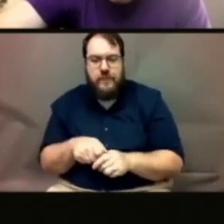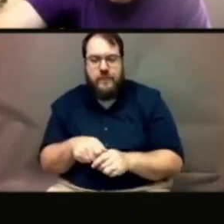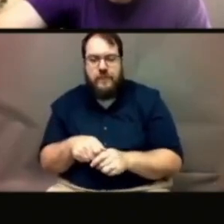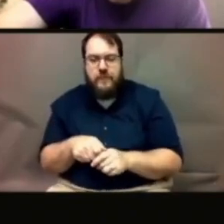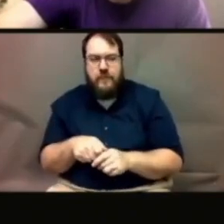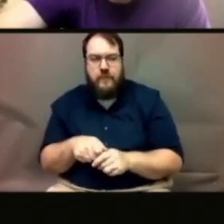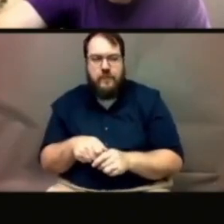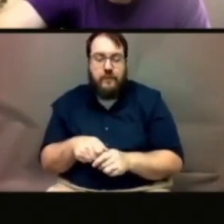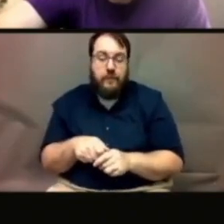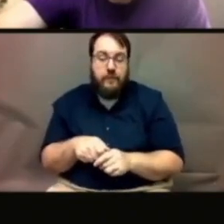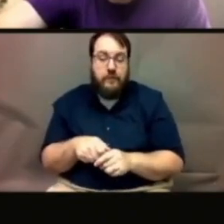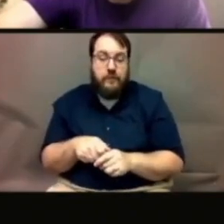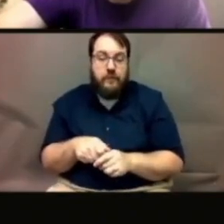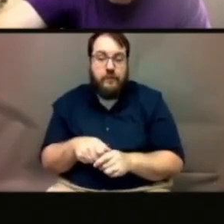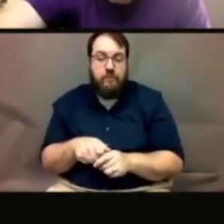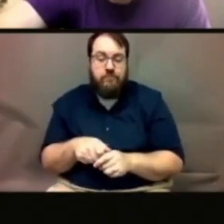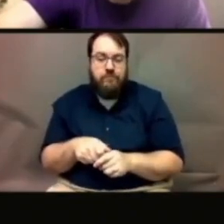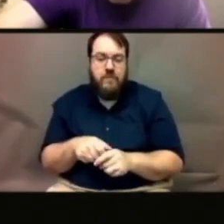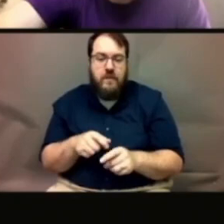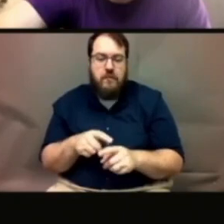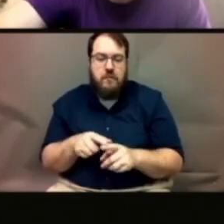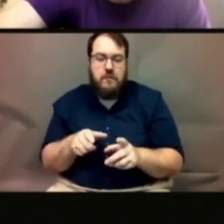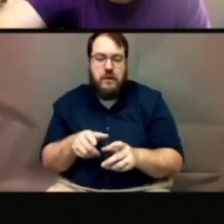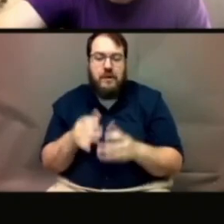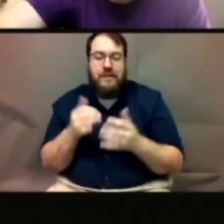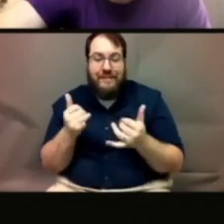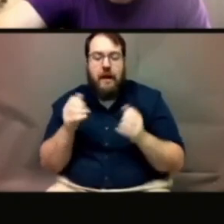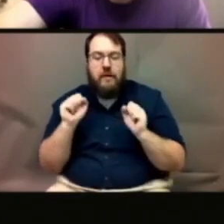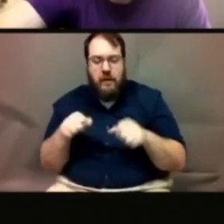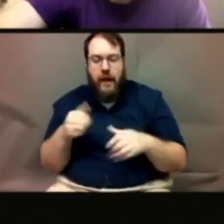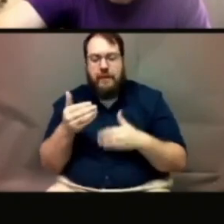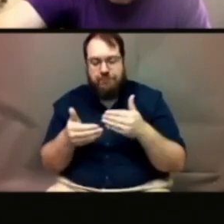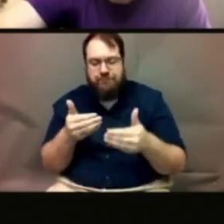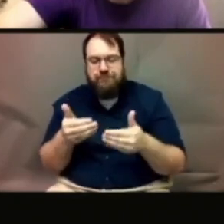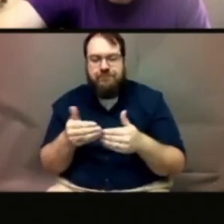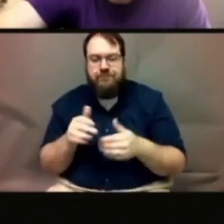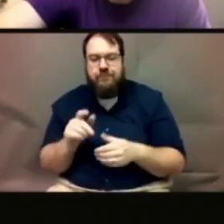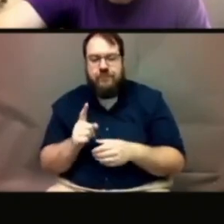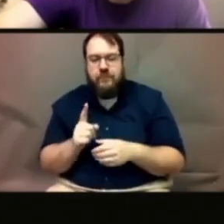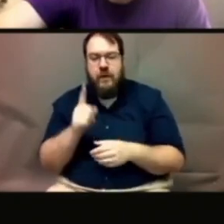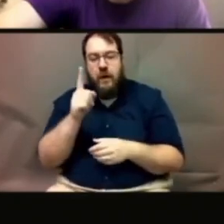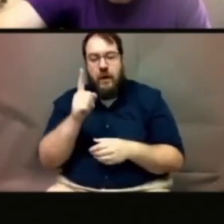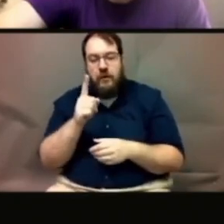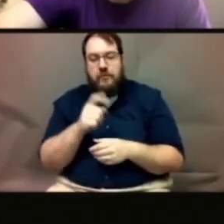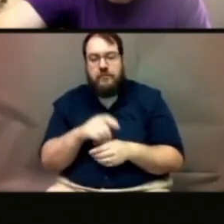And unfortunately, I unplugged the audio clip, but now I can go up